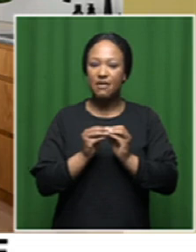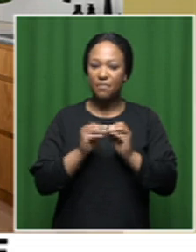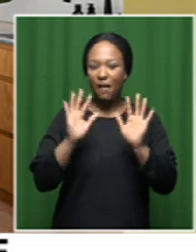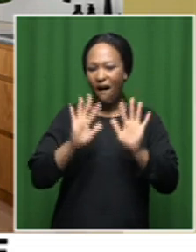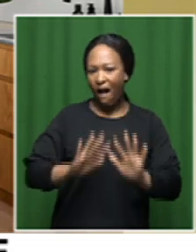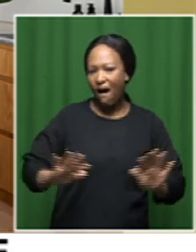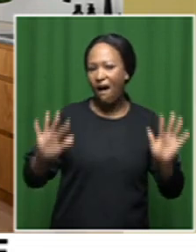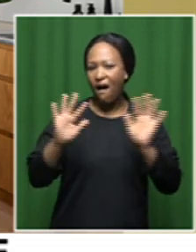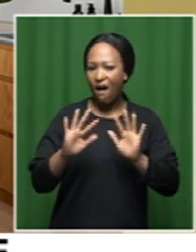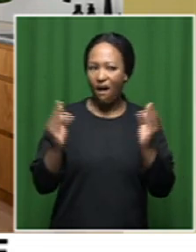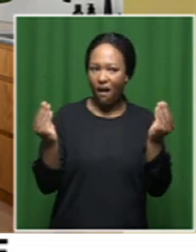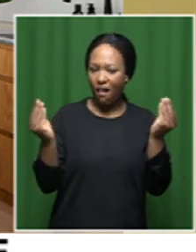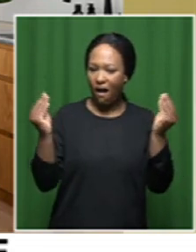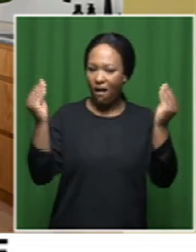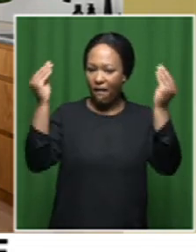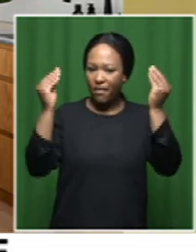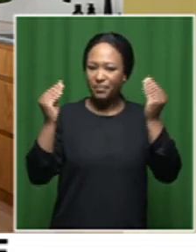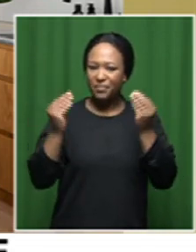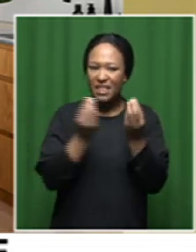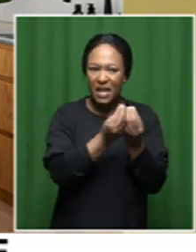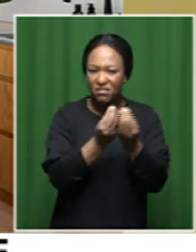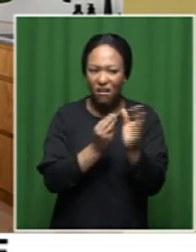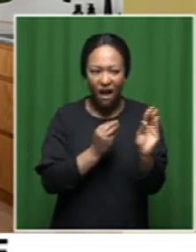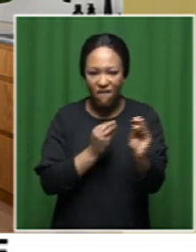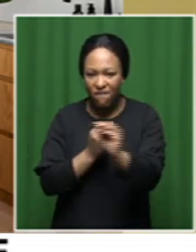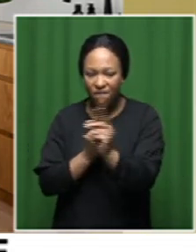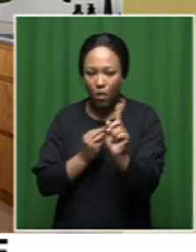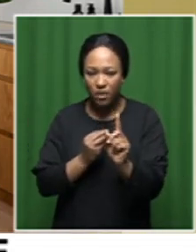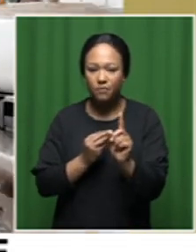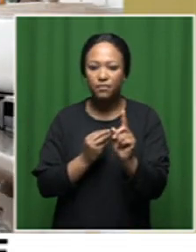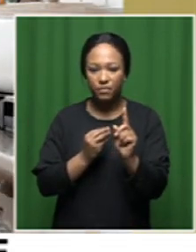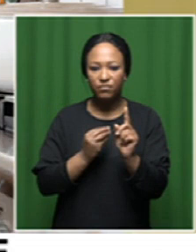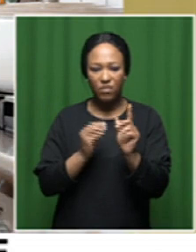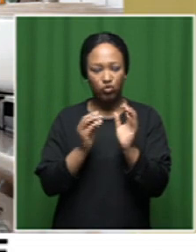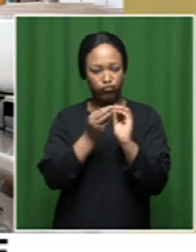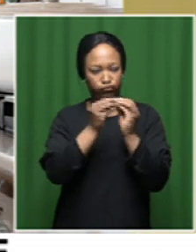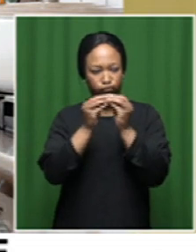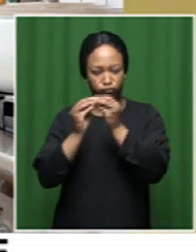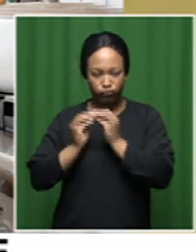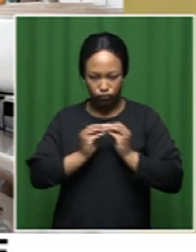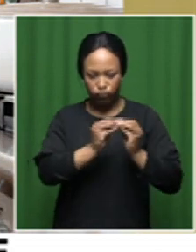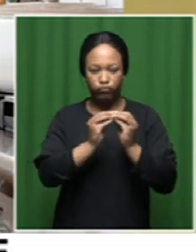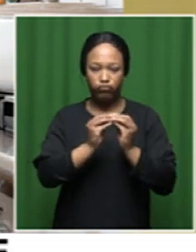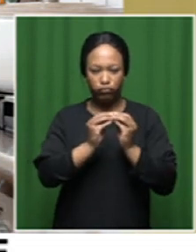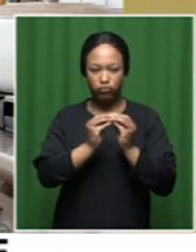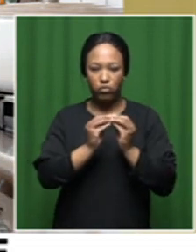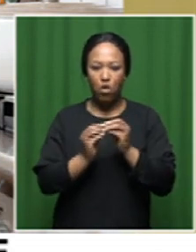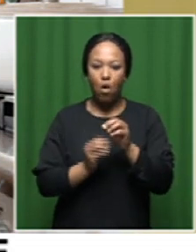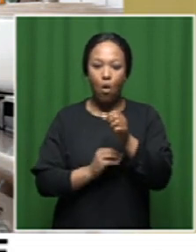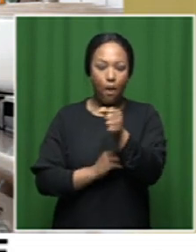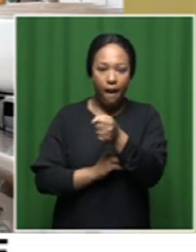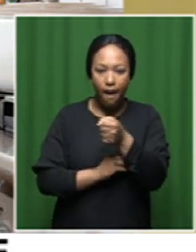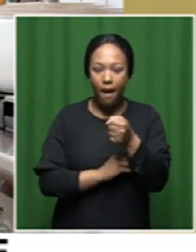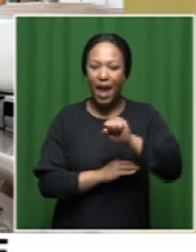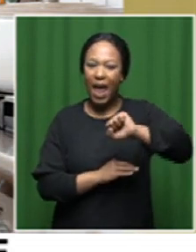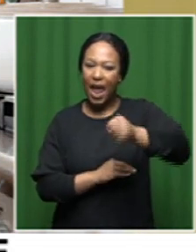color in the kitchen, look at the appliances, as well as just some finishes, for example, the cupboard handles. And